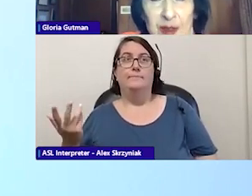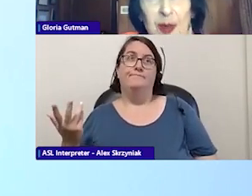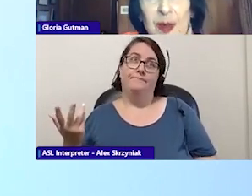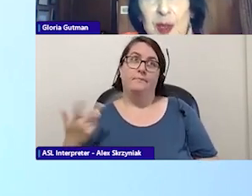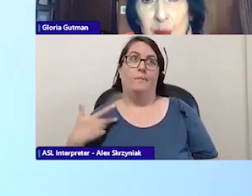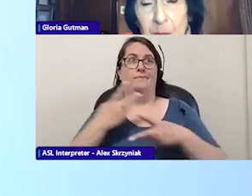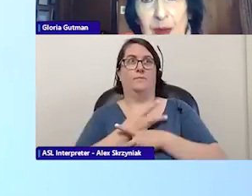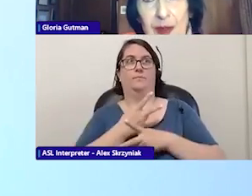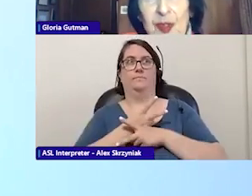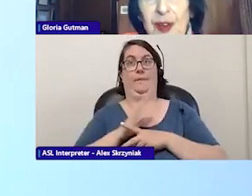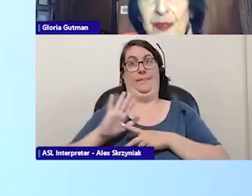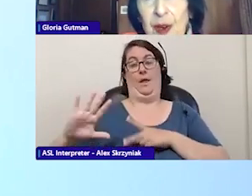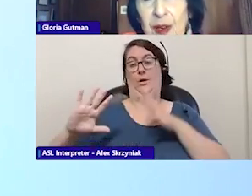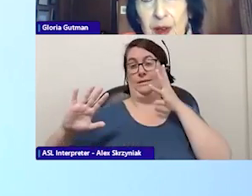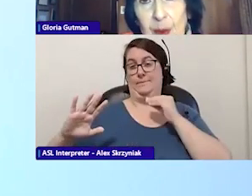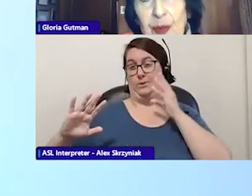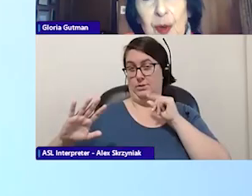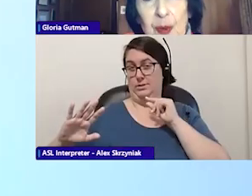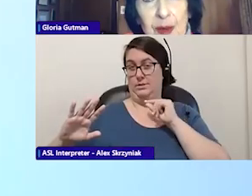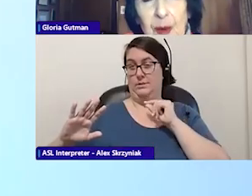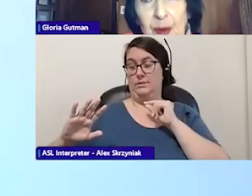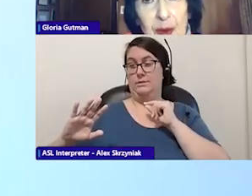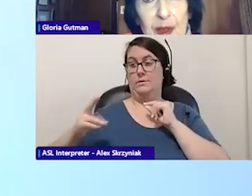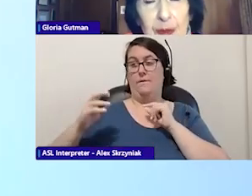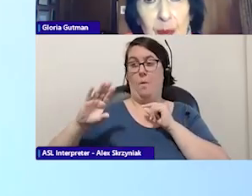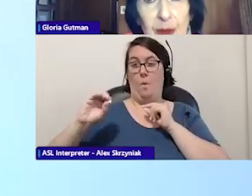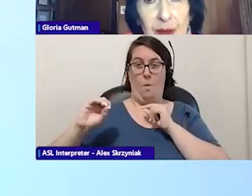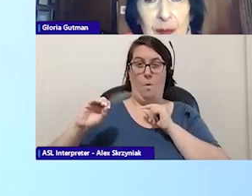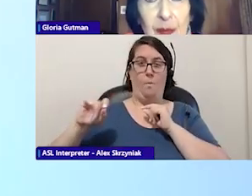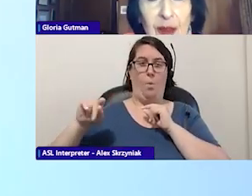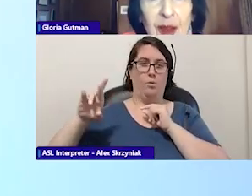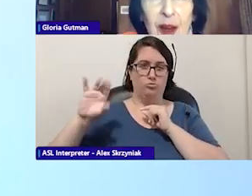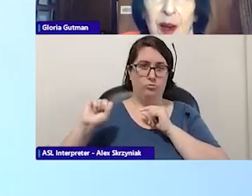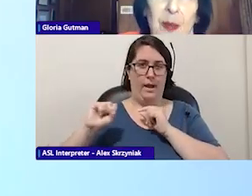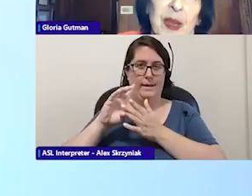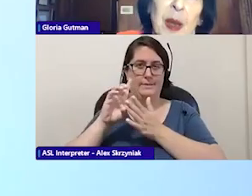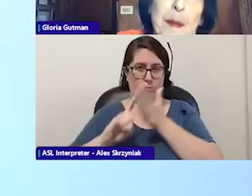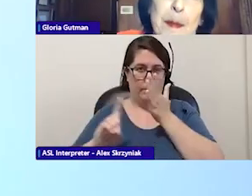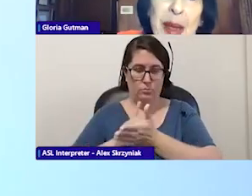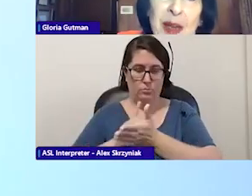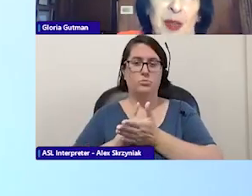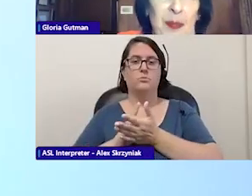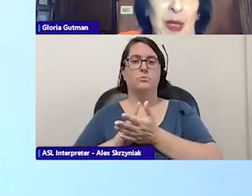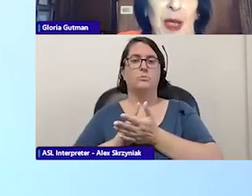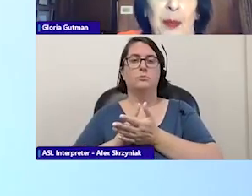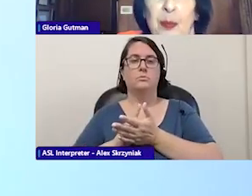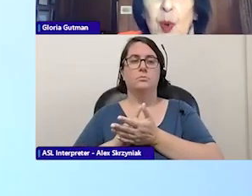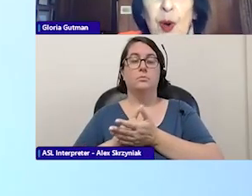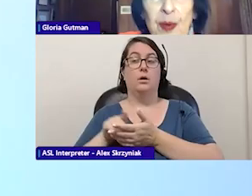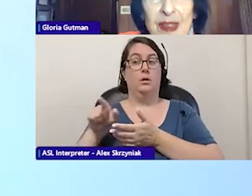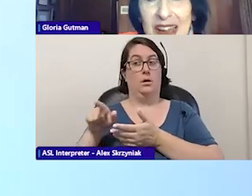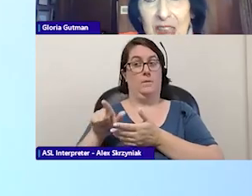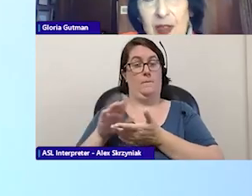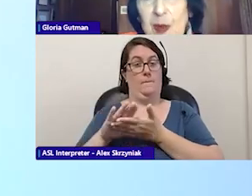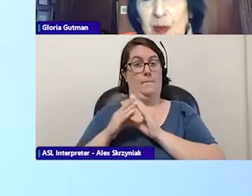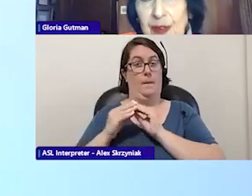did their experience of homophobia or transphobia make them